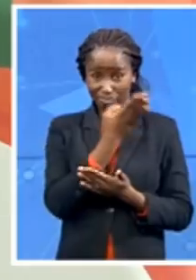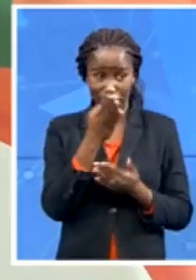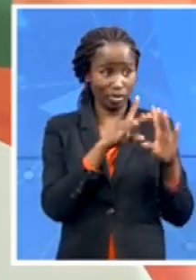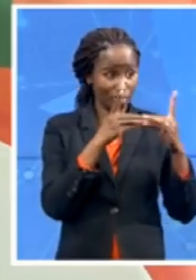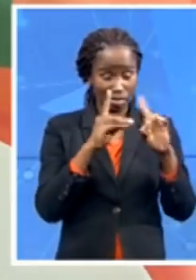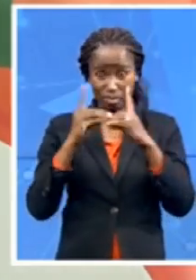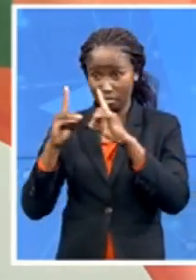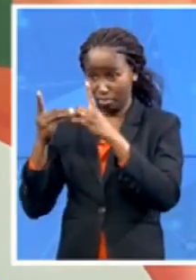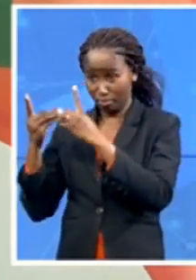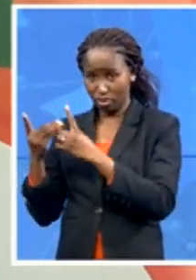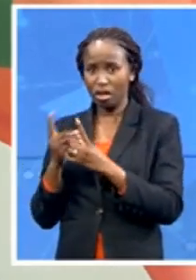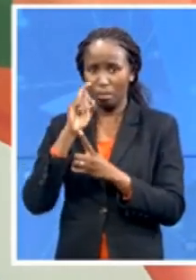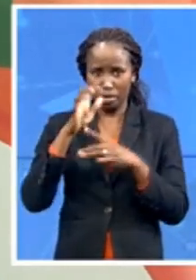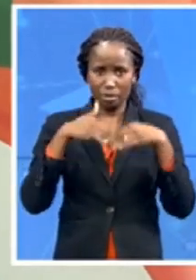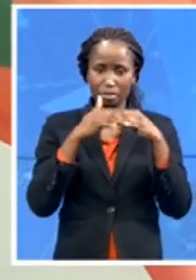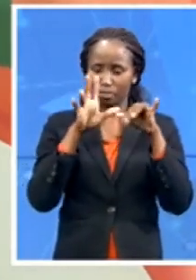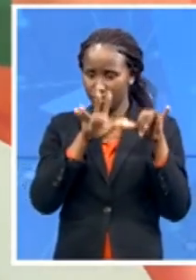system.